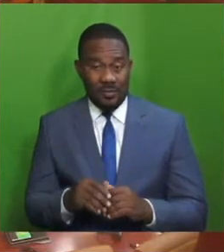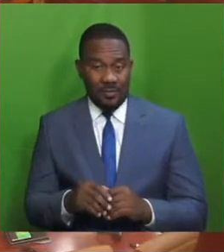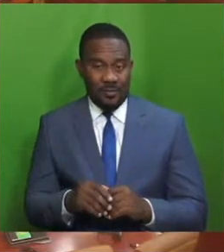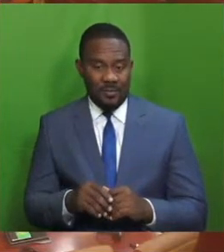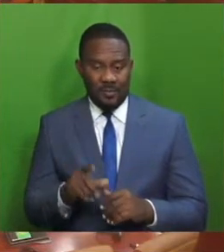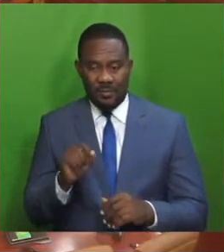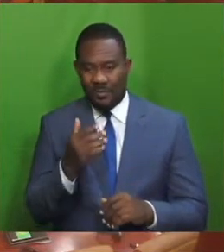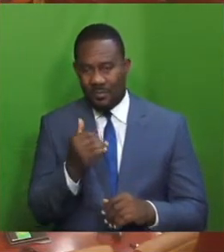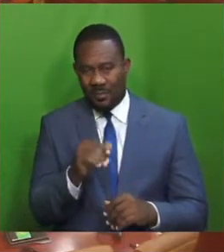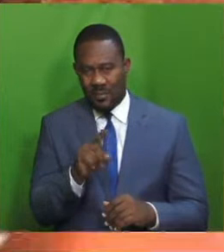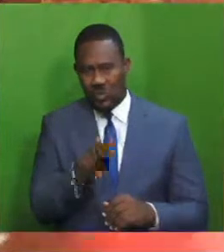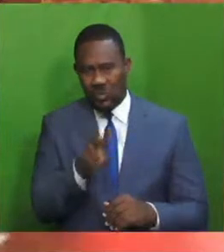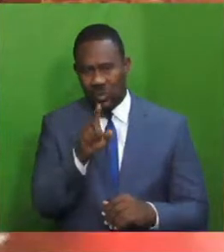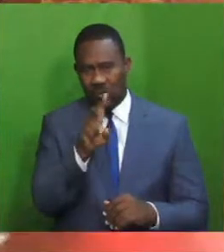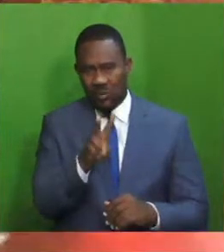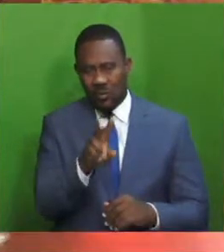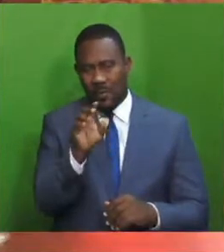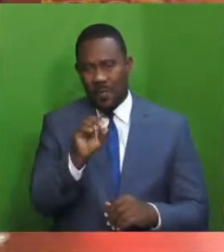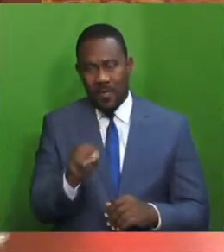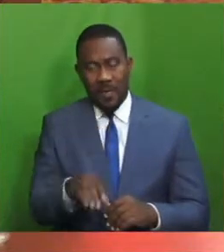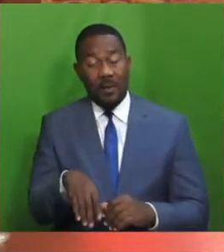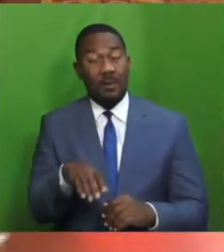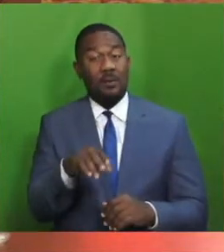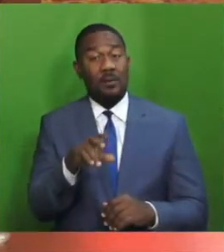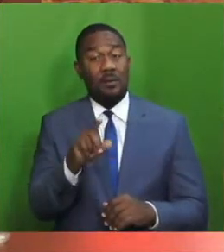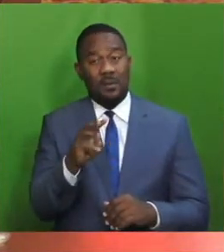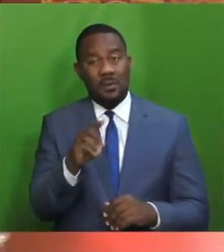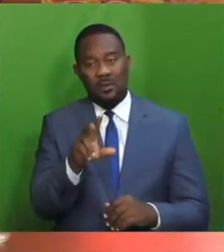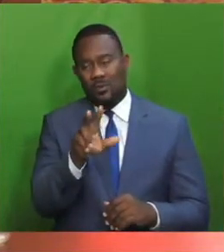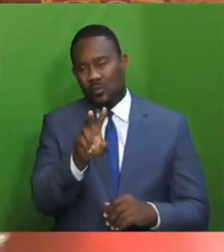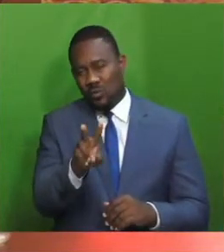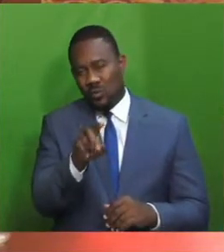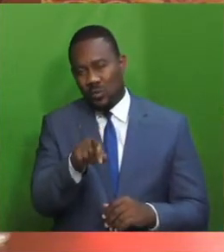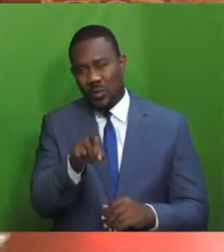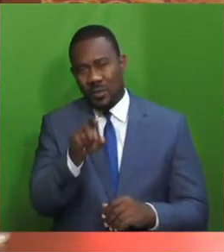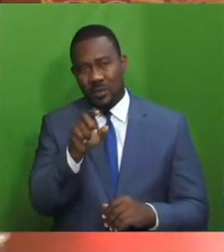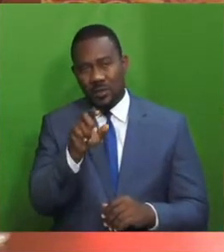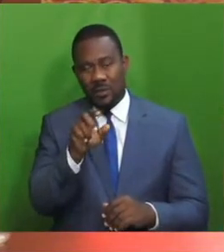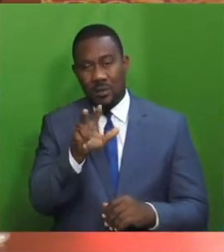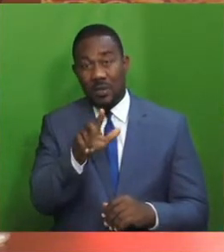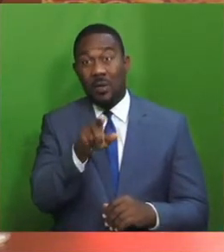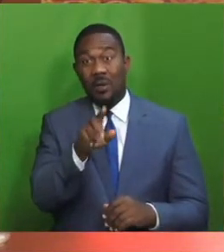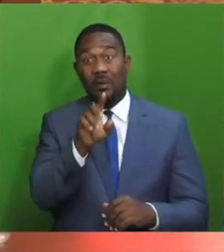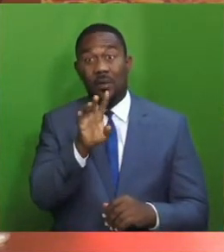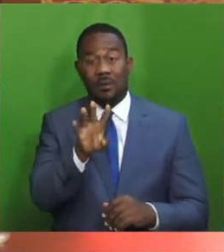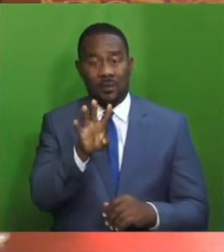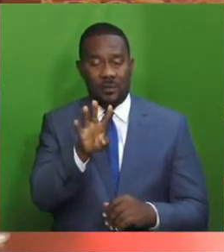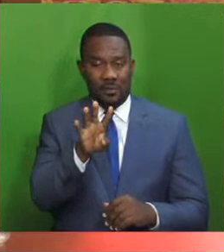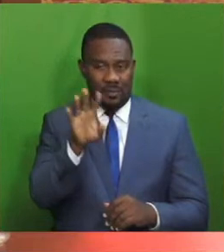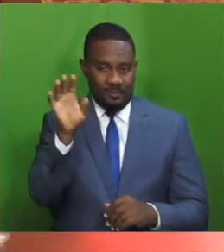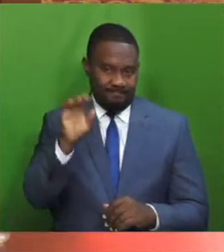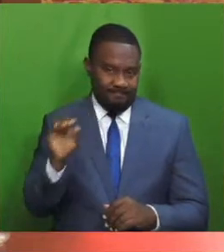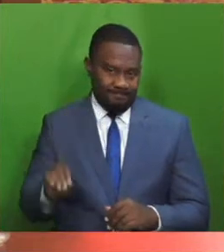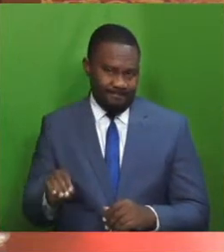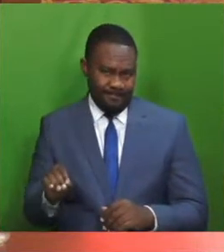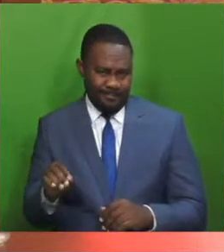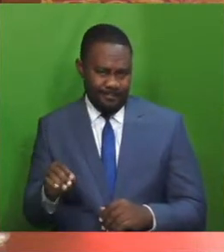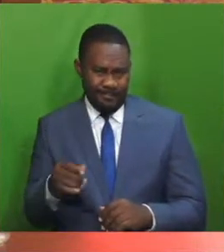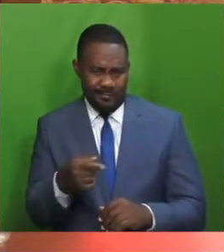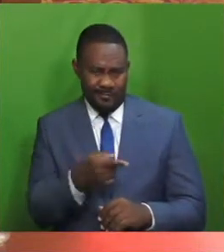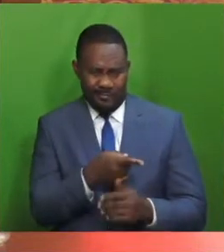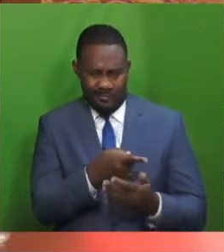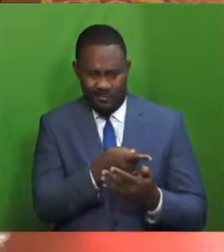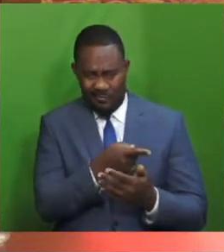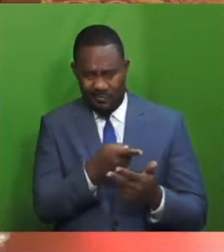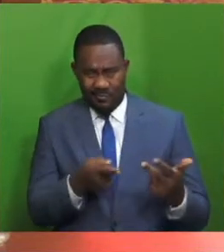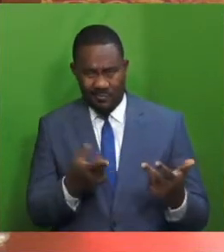2.2%, 2016, 3.4%. This tells in vivid terms the extent